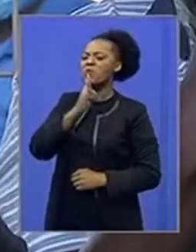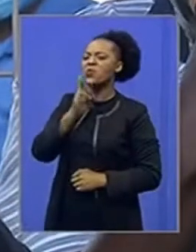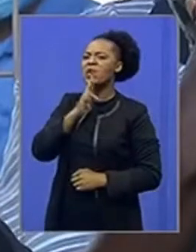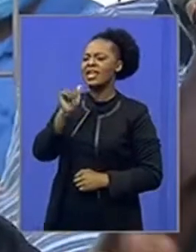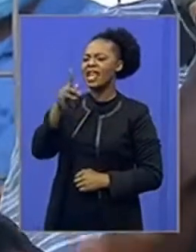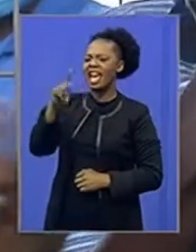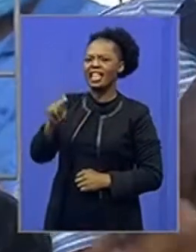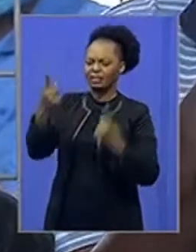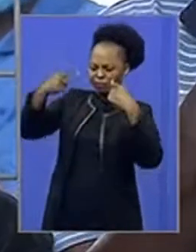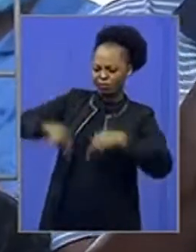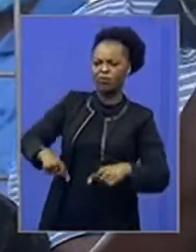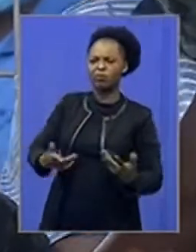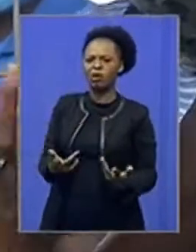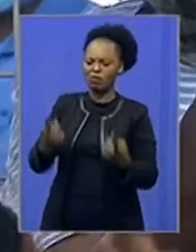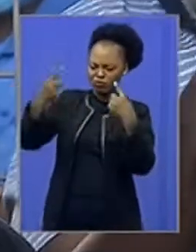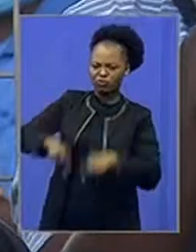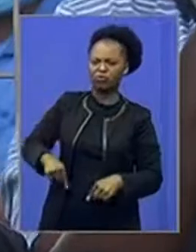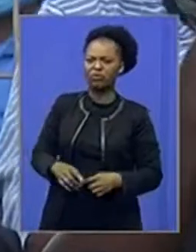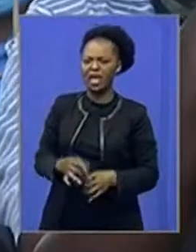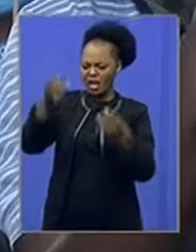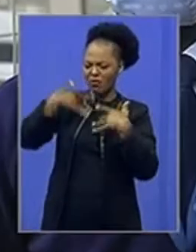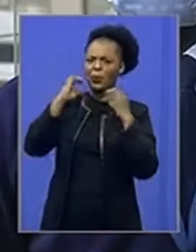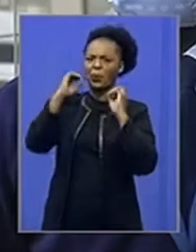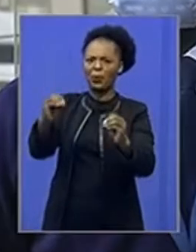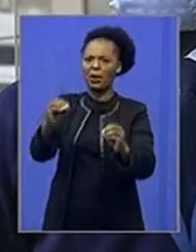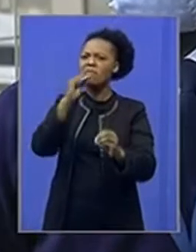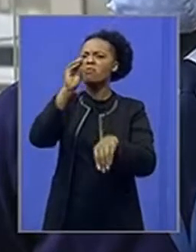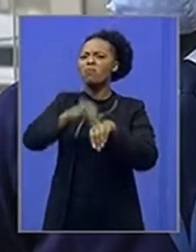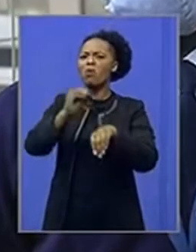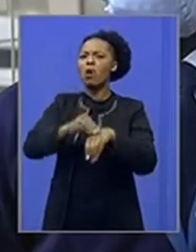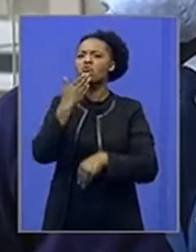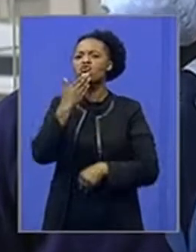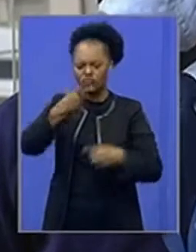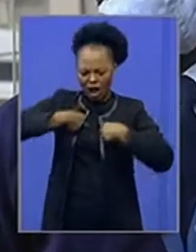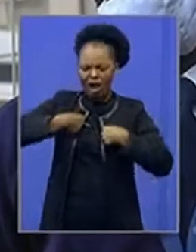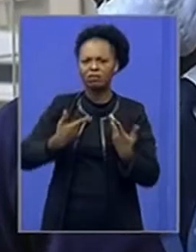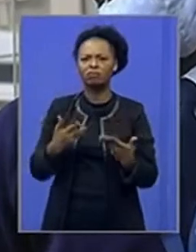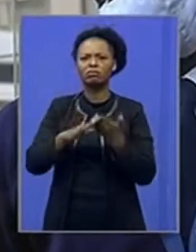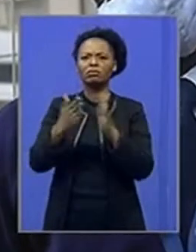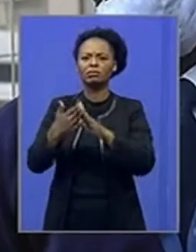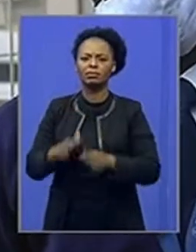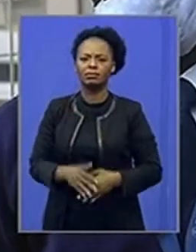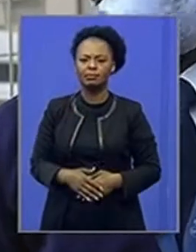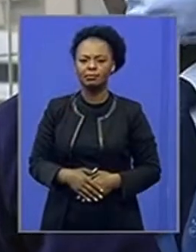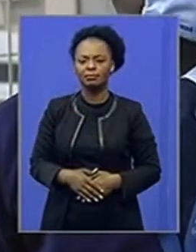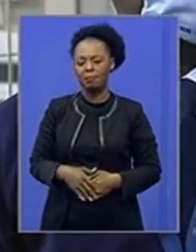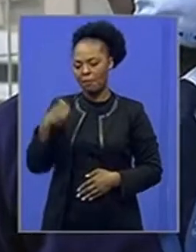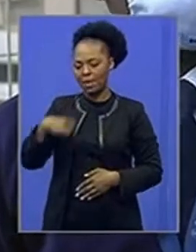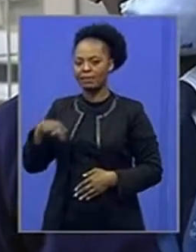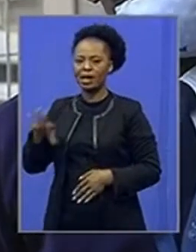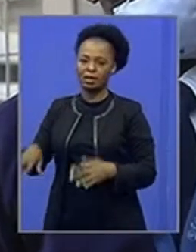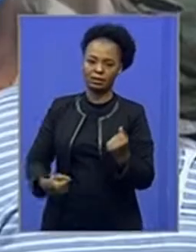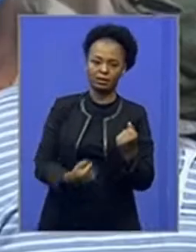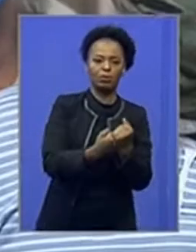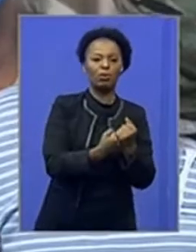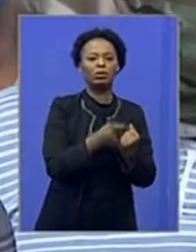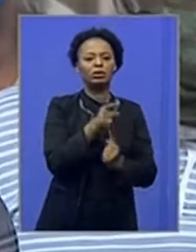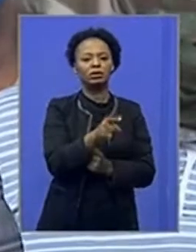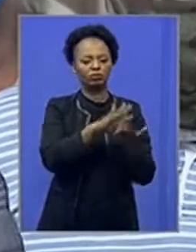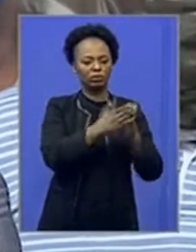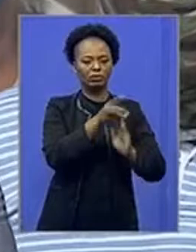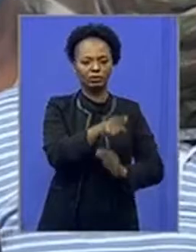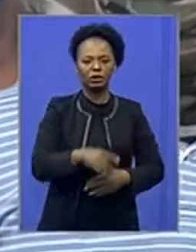come Really, unannounced. if they come unannounced, it's a problem to us. Batlhankedi ba masepala ba bontšhitše thekgo. While we have not completed the